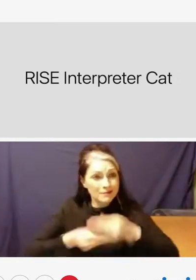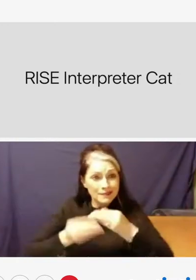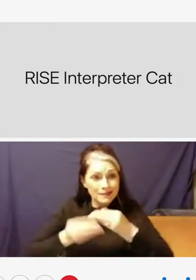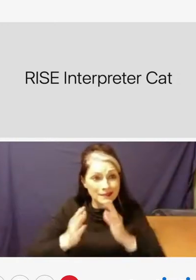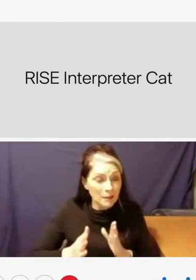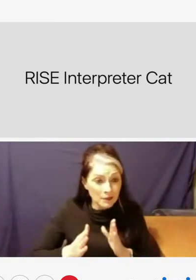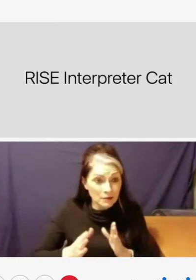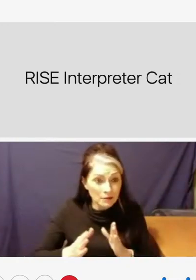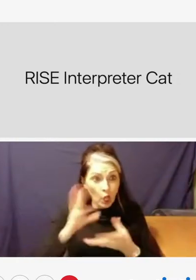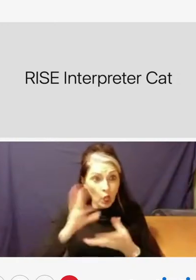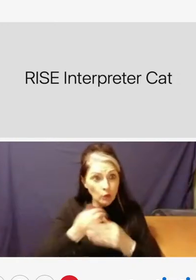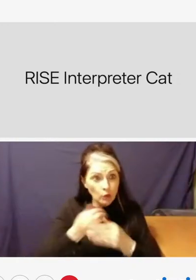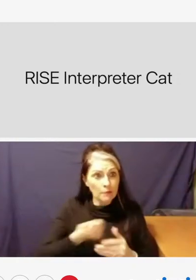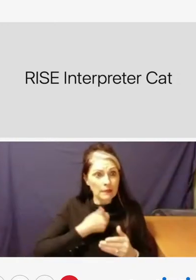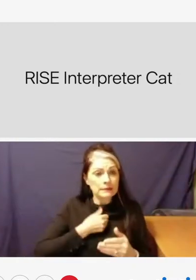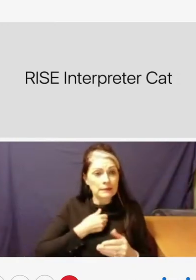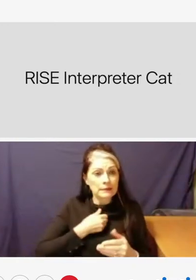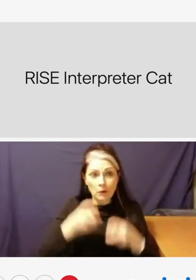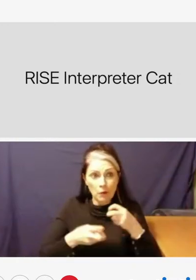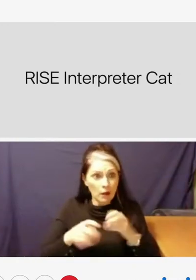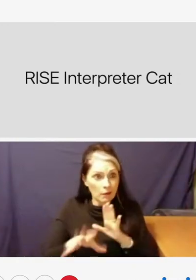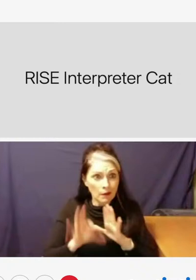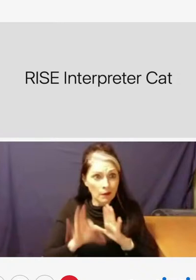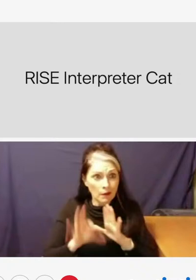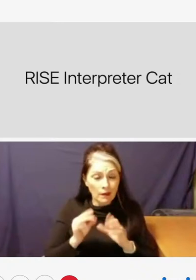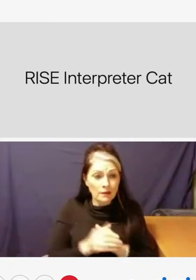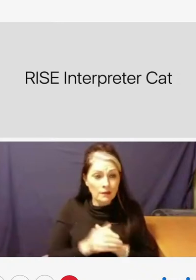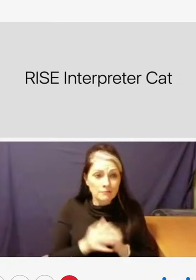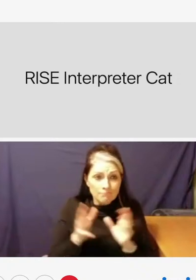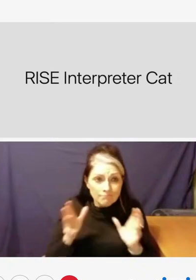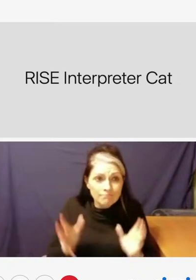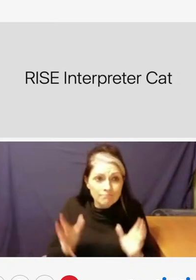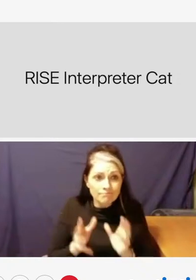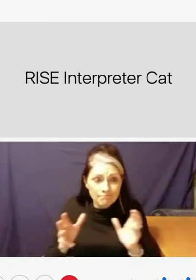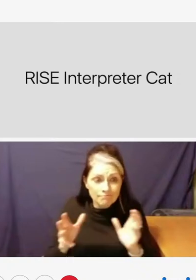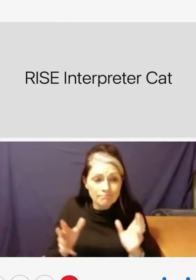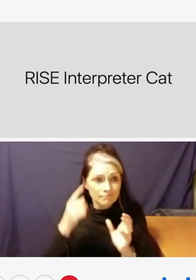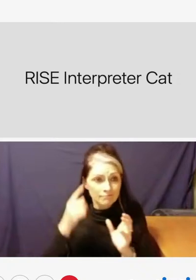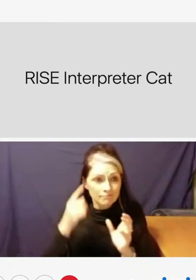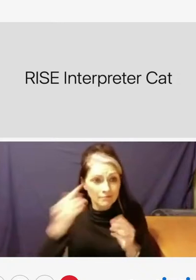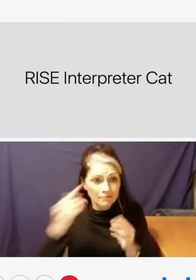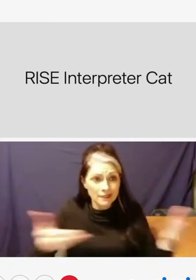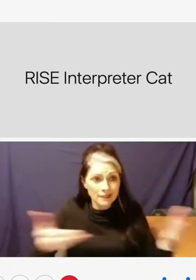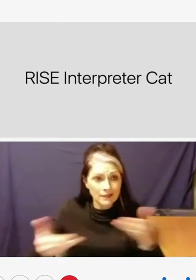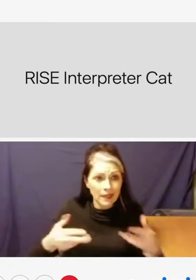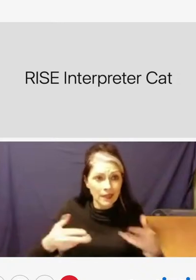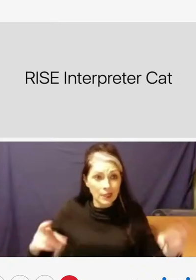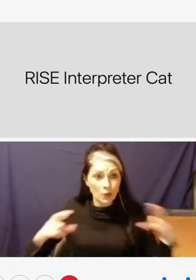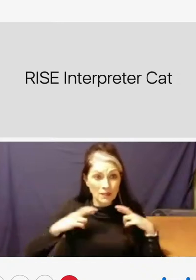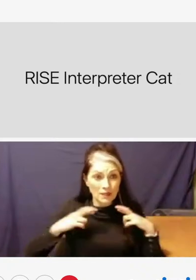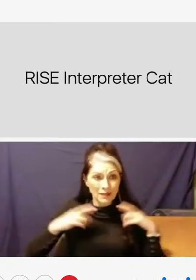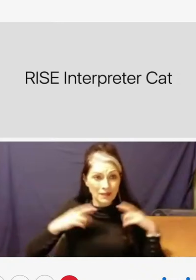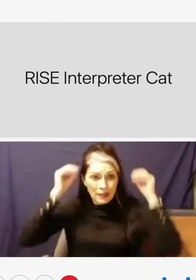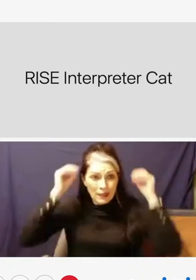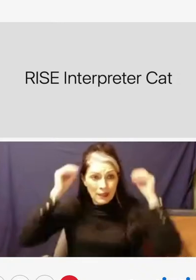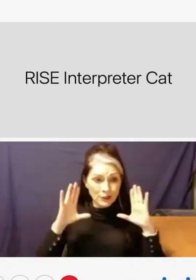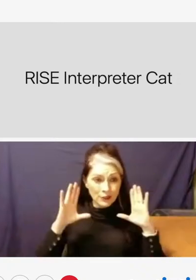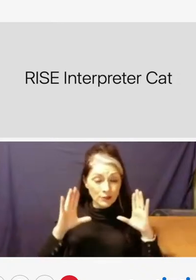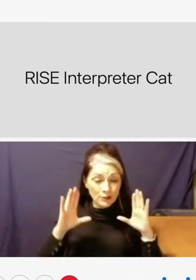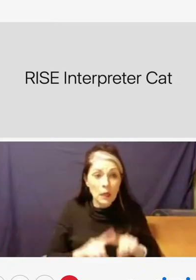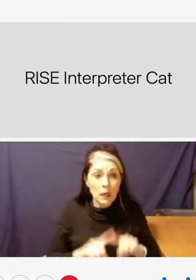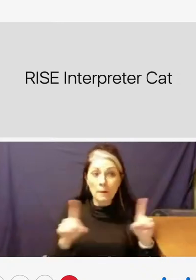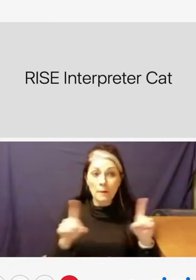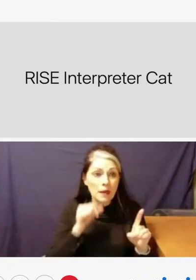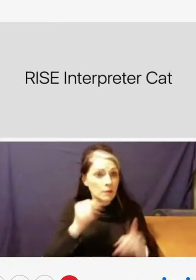have been pushing for Resident Subs inviting retired teacher to return however I am not happy with the progress in